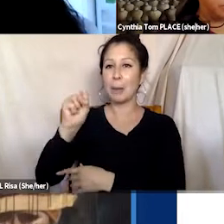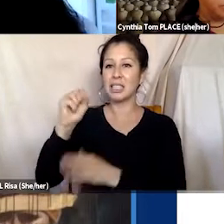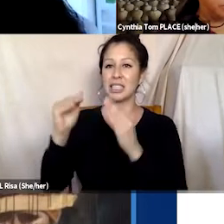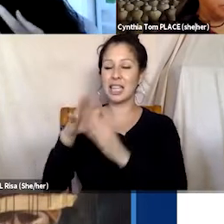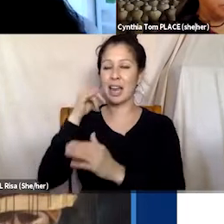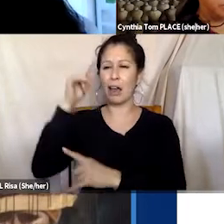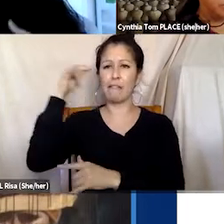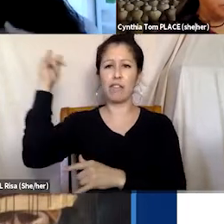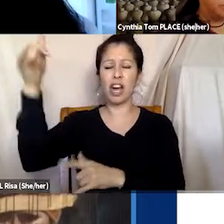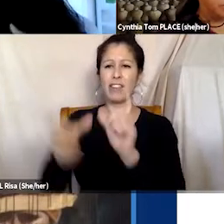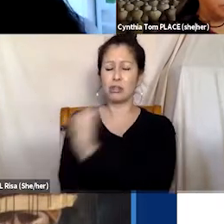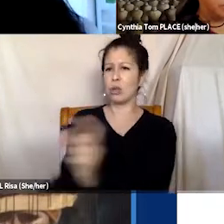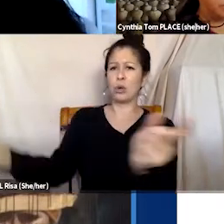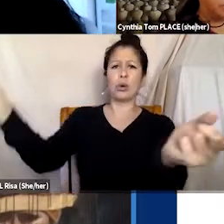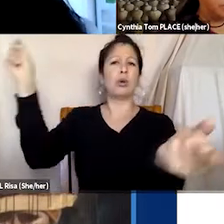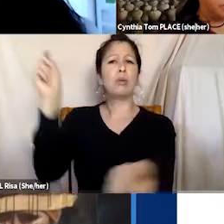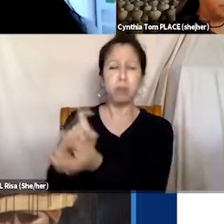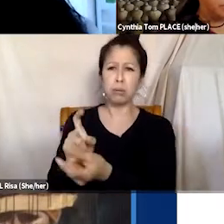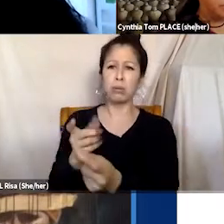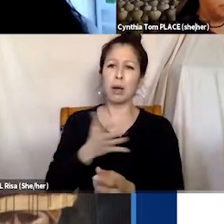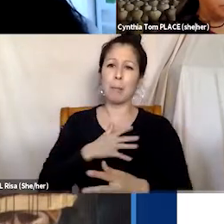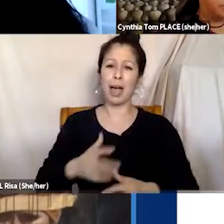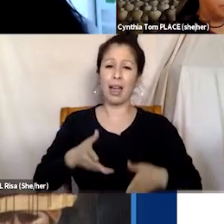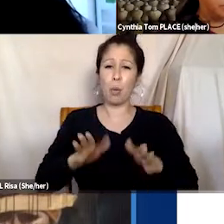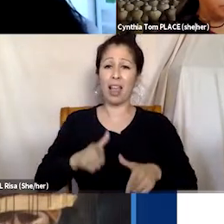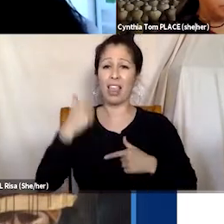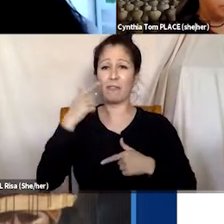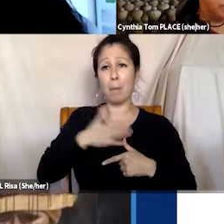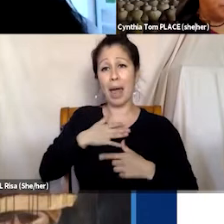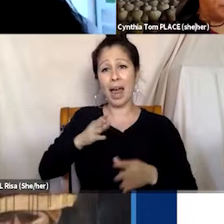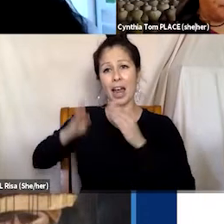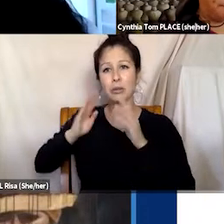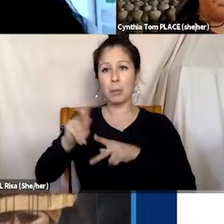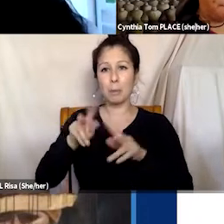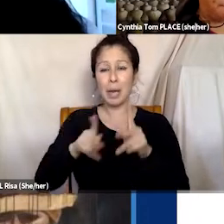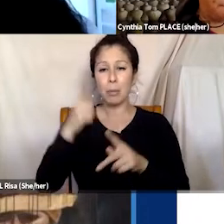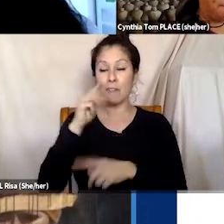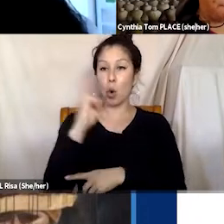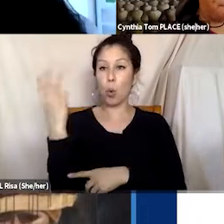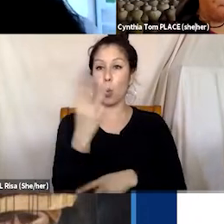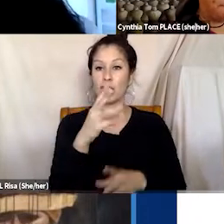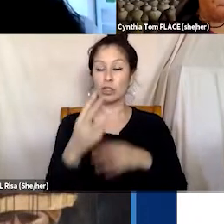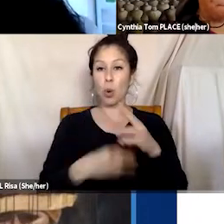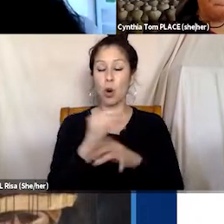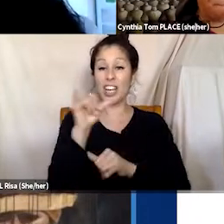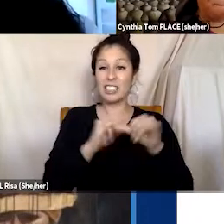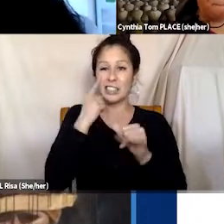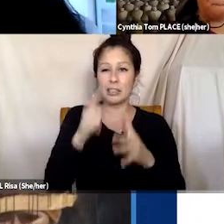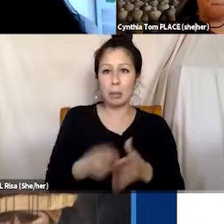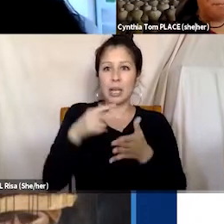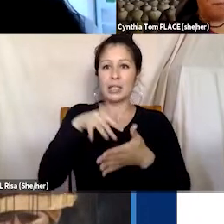forever changed the way of life of my ancestral people. So for the Western world, science has just begun to study